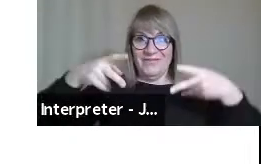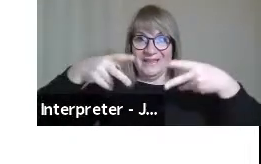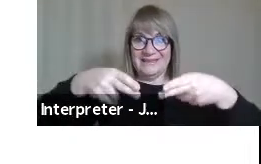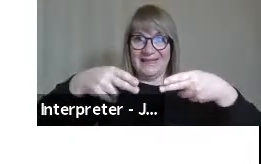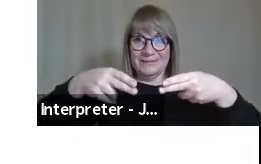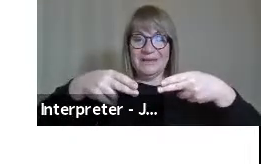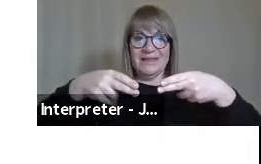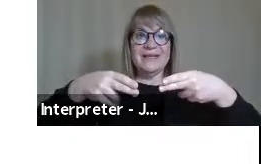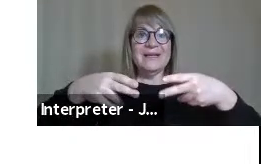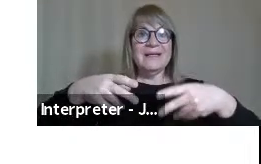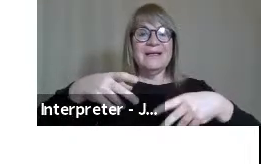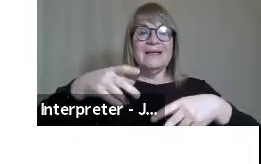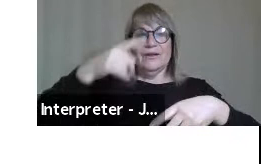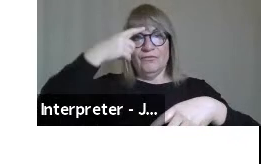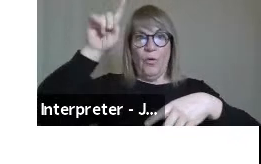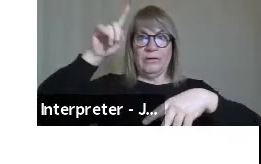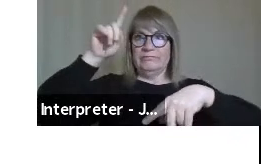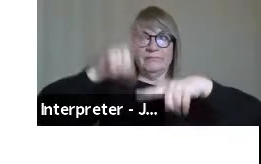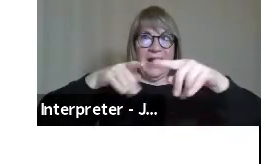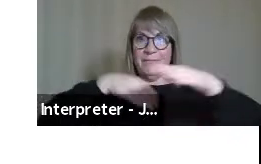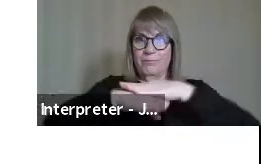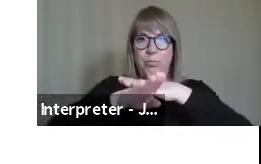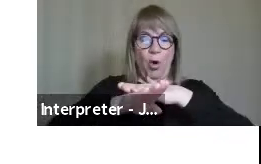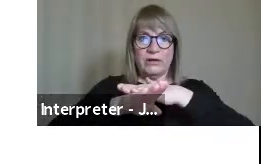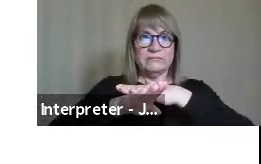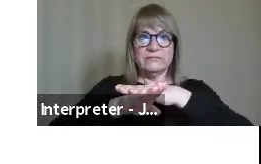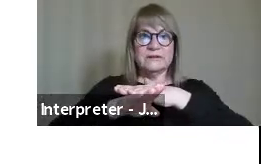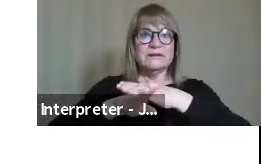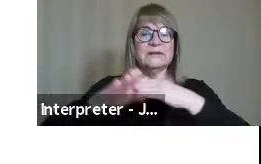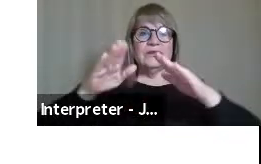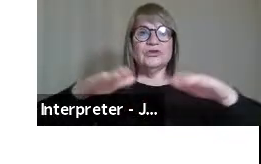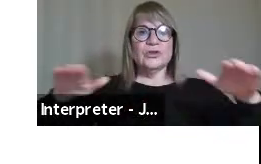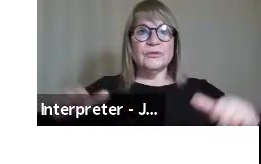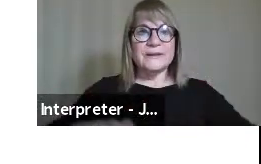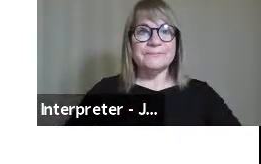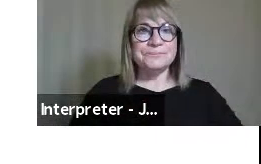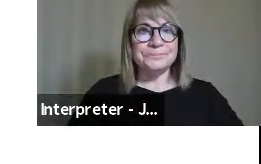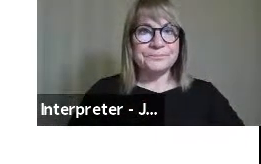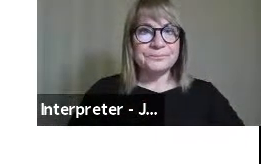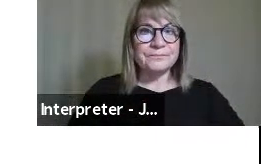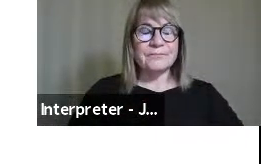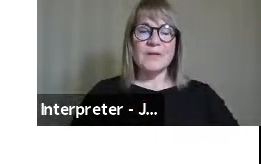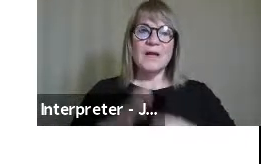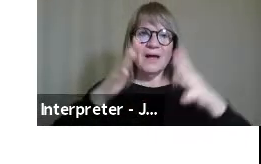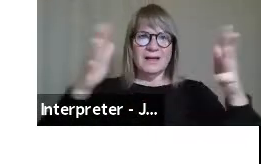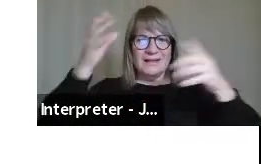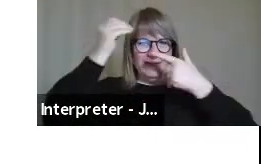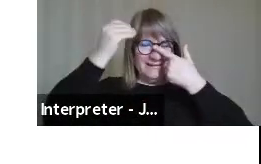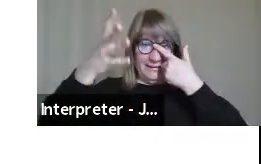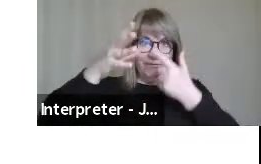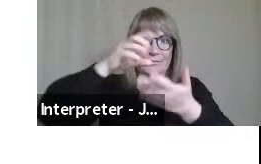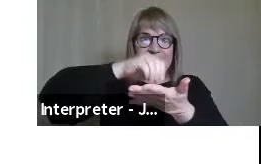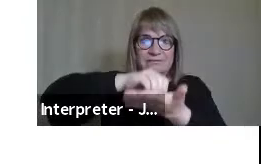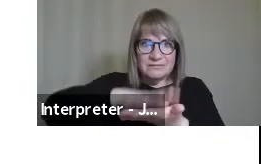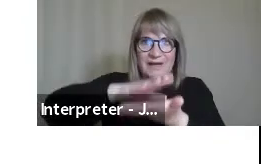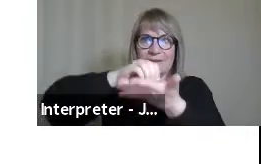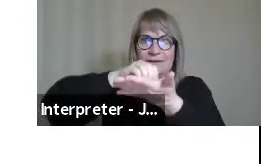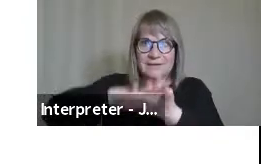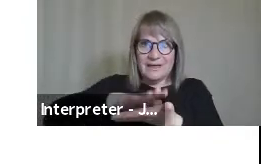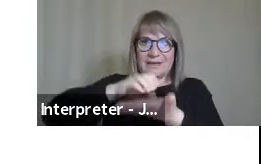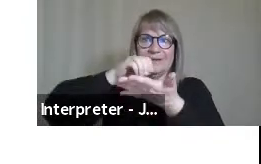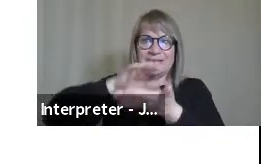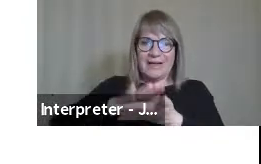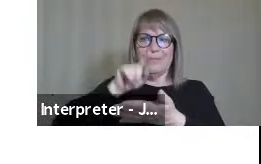sterilization and it goes on to list in a bureaucratic way a lot of the information they would document in this recommendation